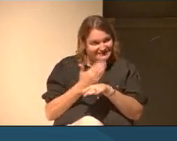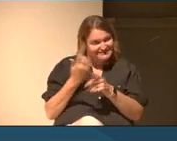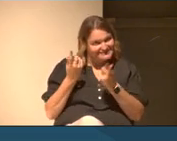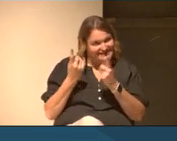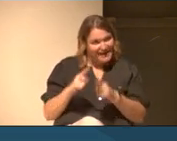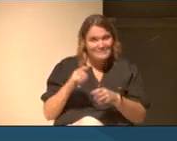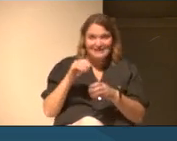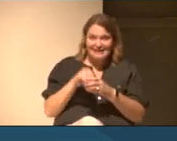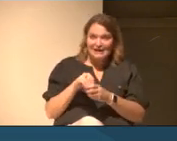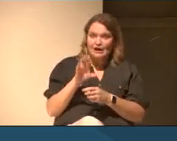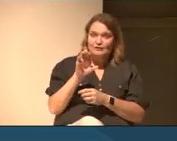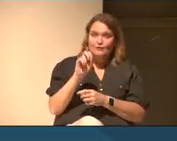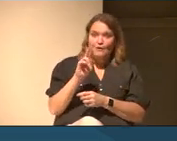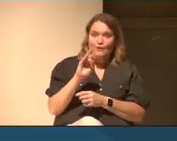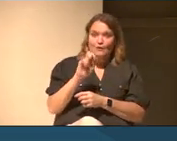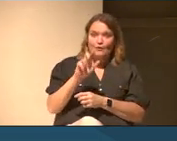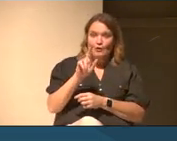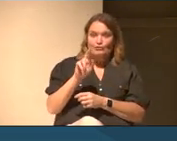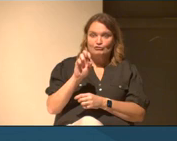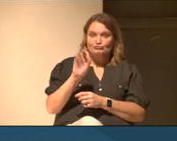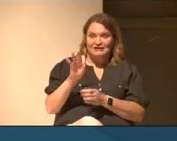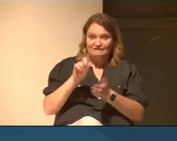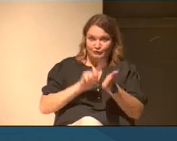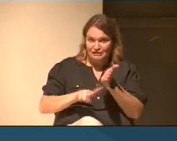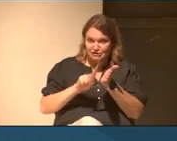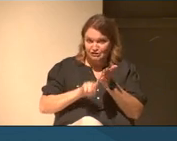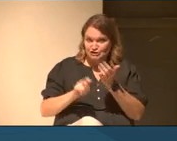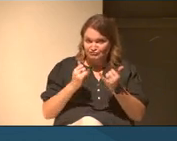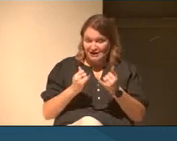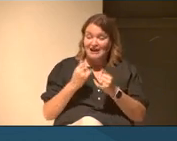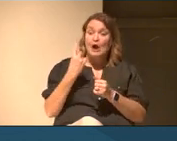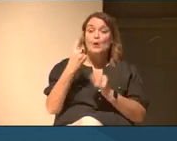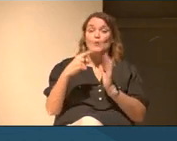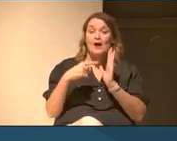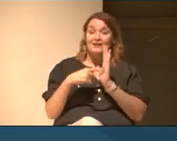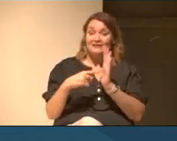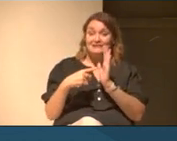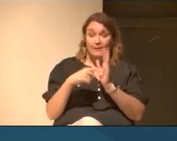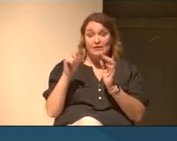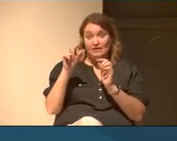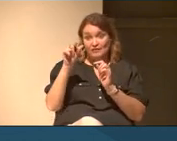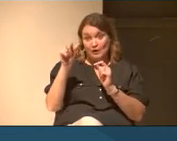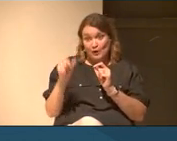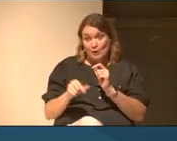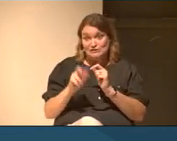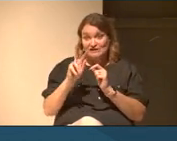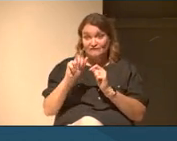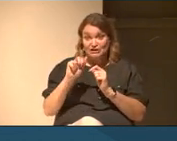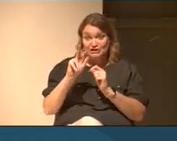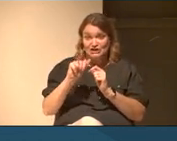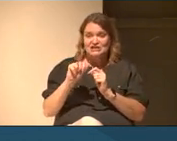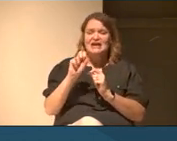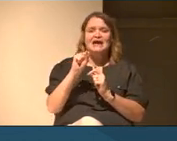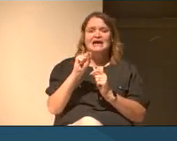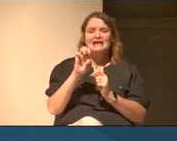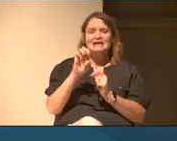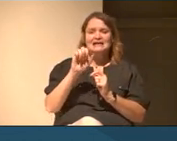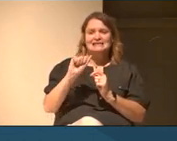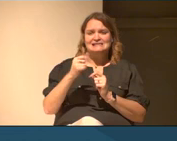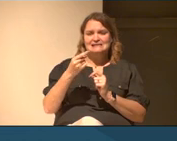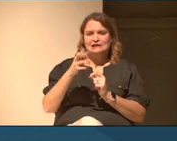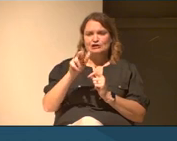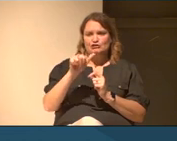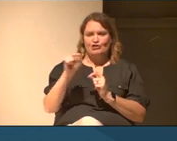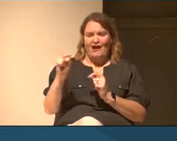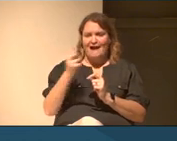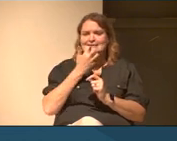coral reef research right now. Another example, a little closer to home, the coast of Virginia. So seagrasses had disappeared from most